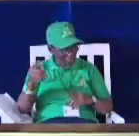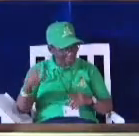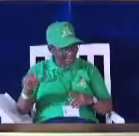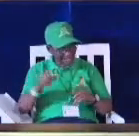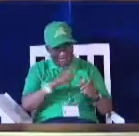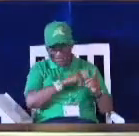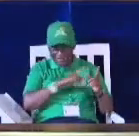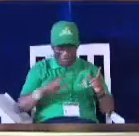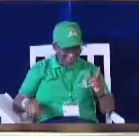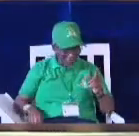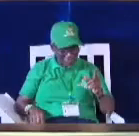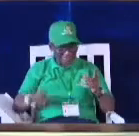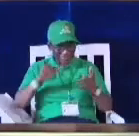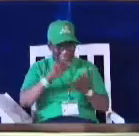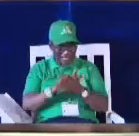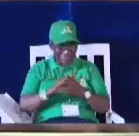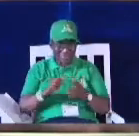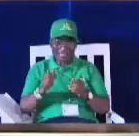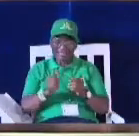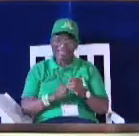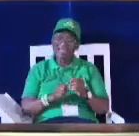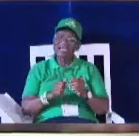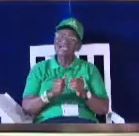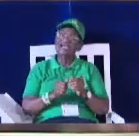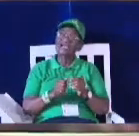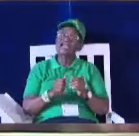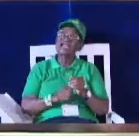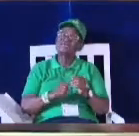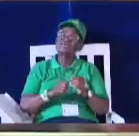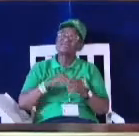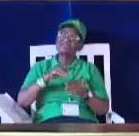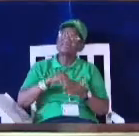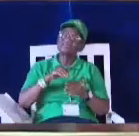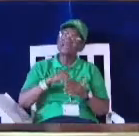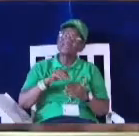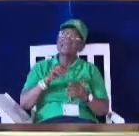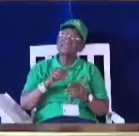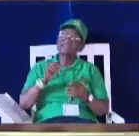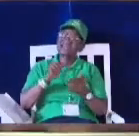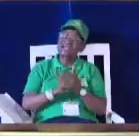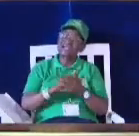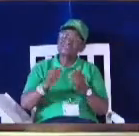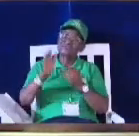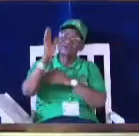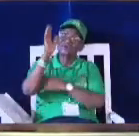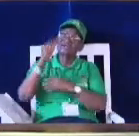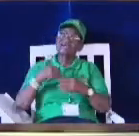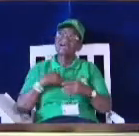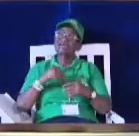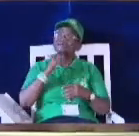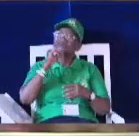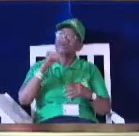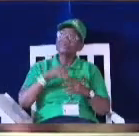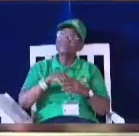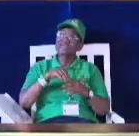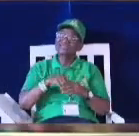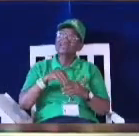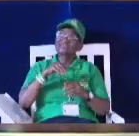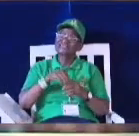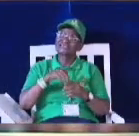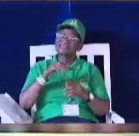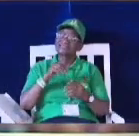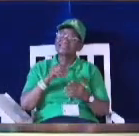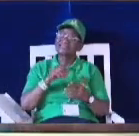that every plant that God has not planted in that body be